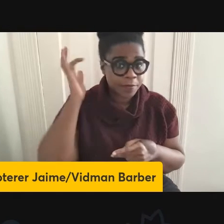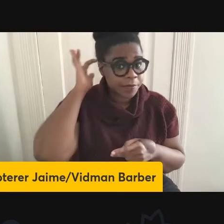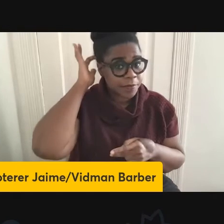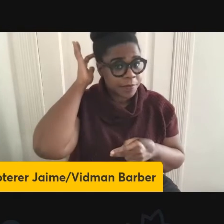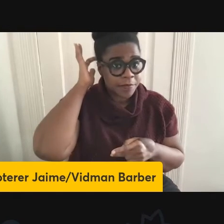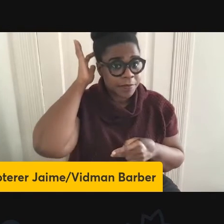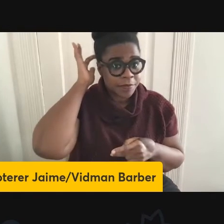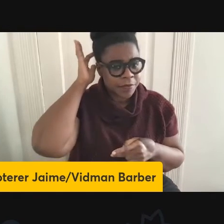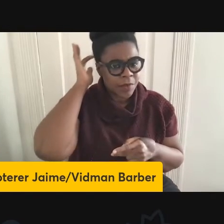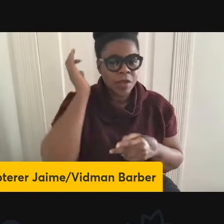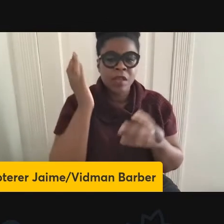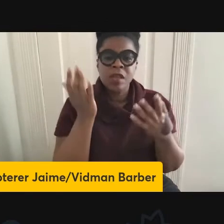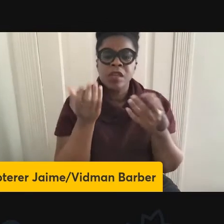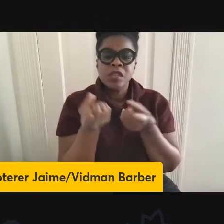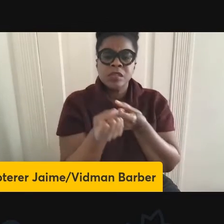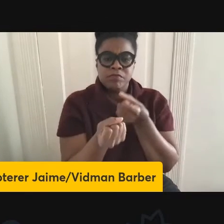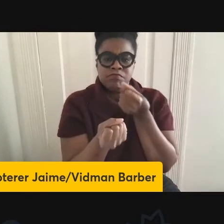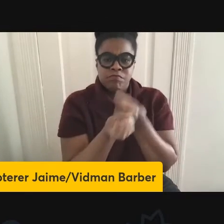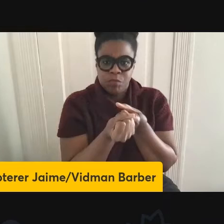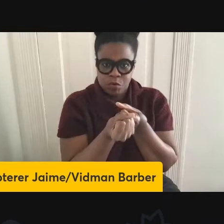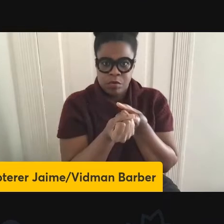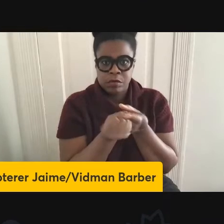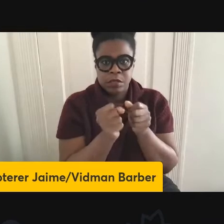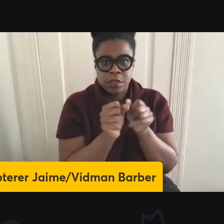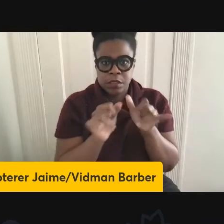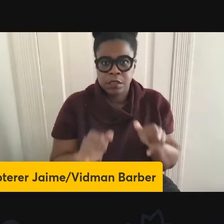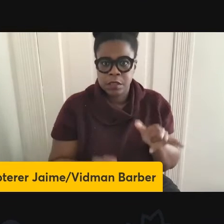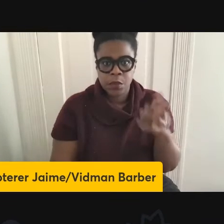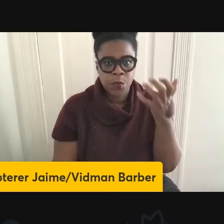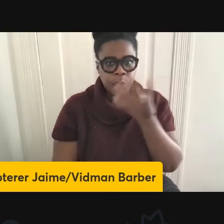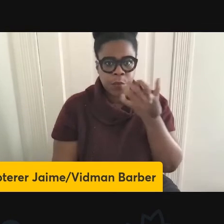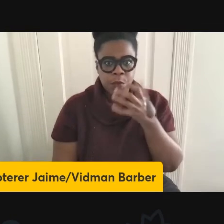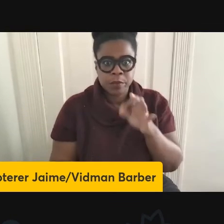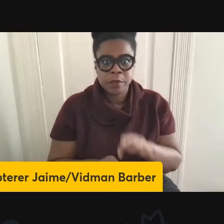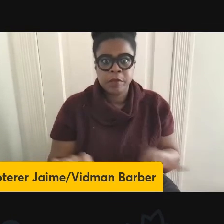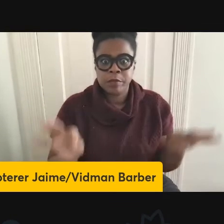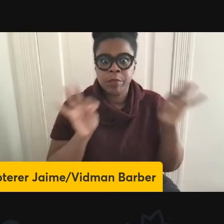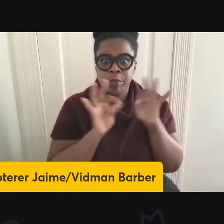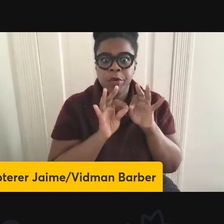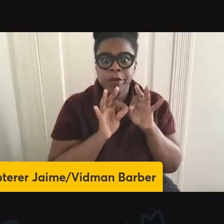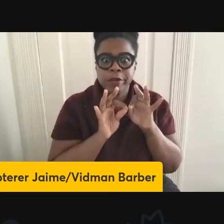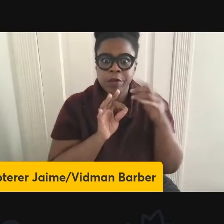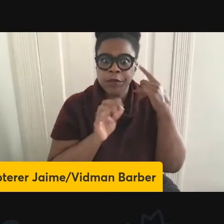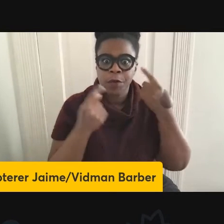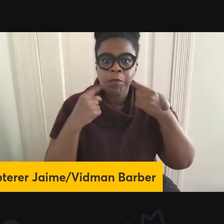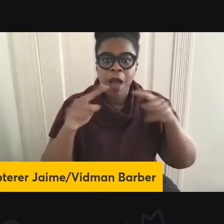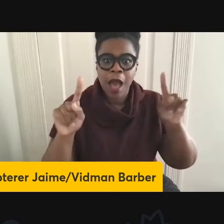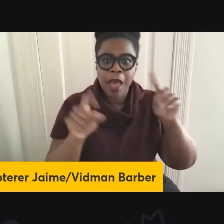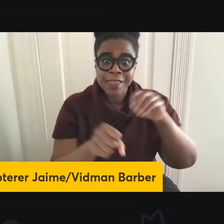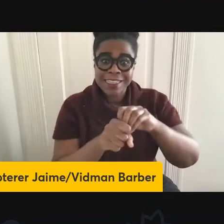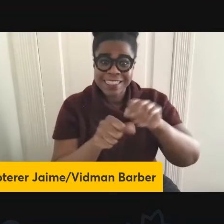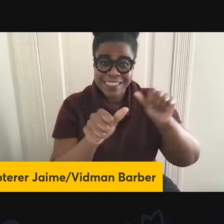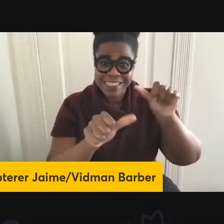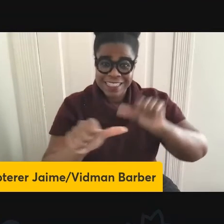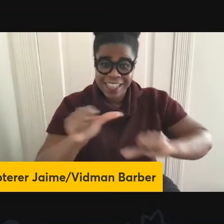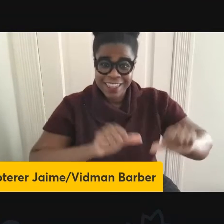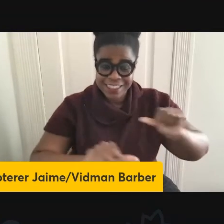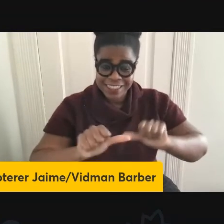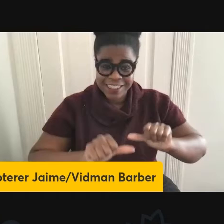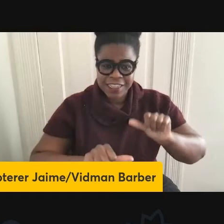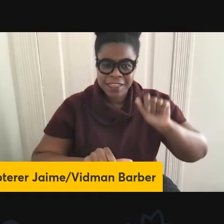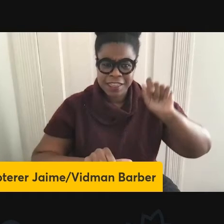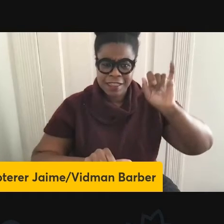a support system is extremely important to your success in science. In that program,